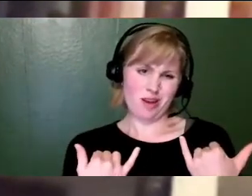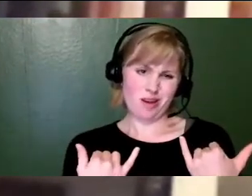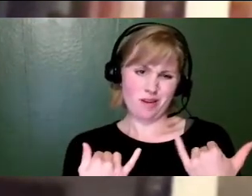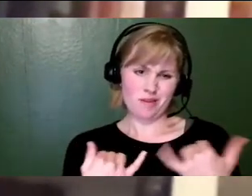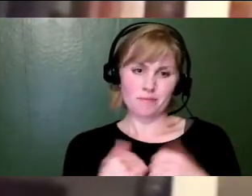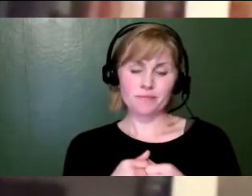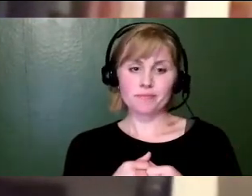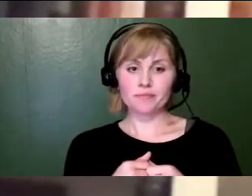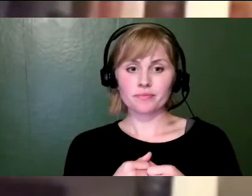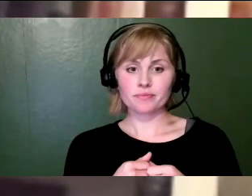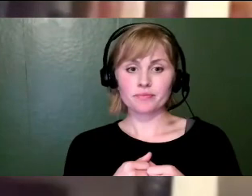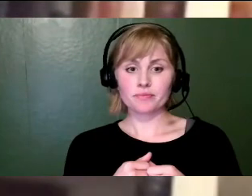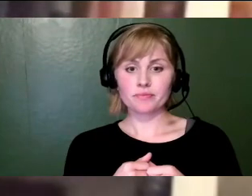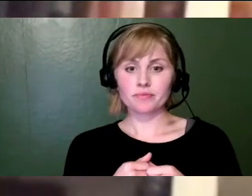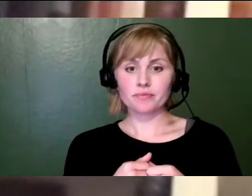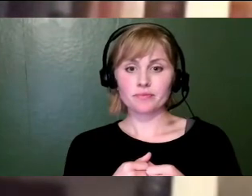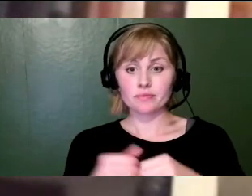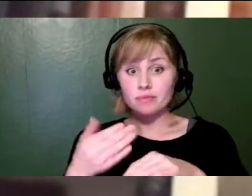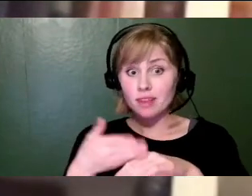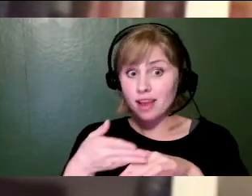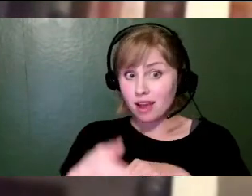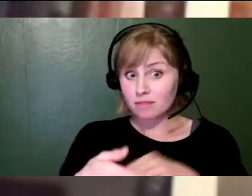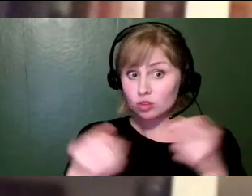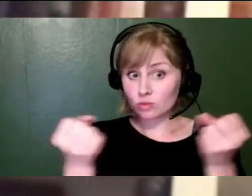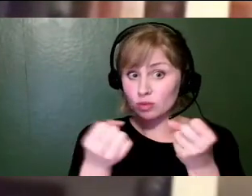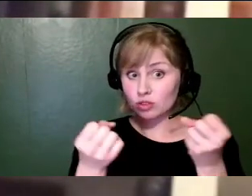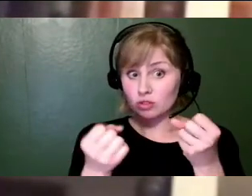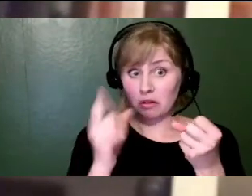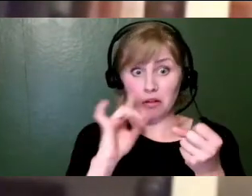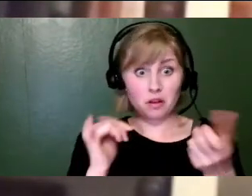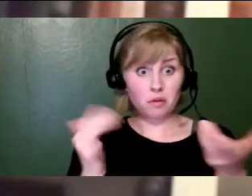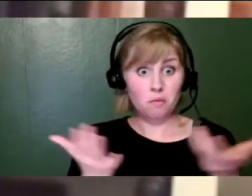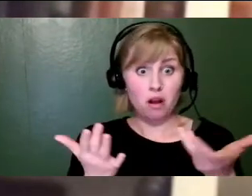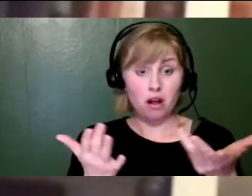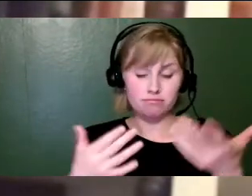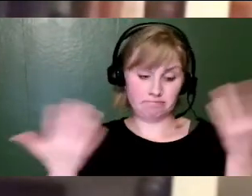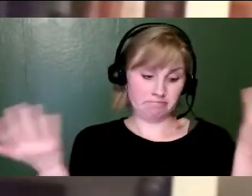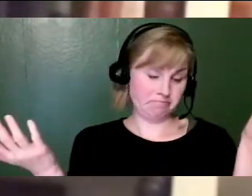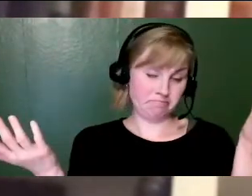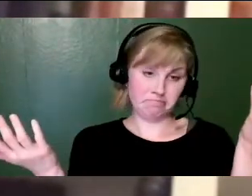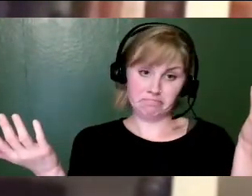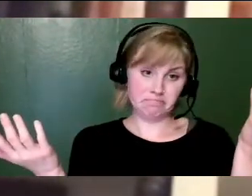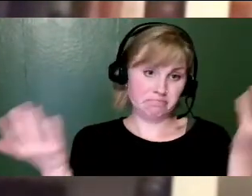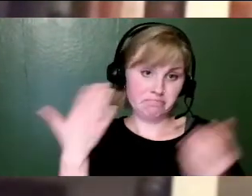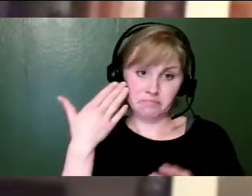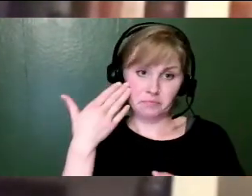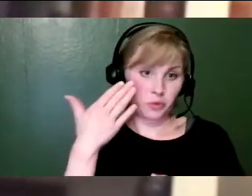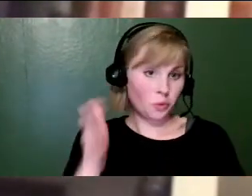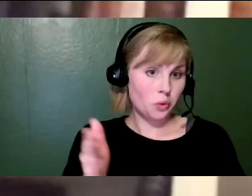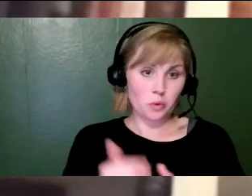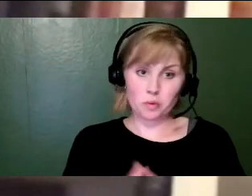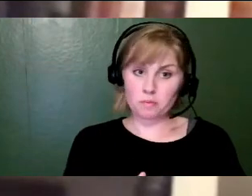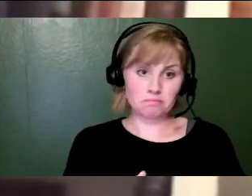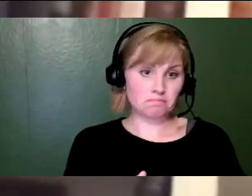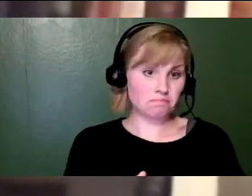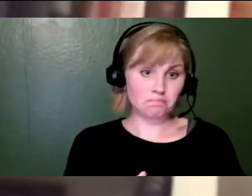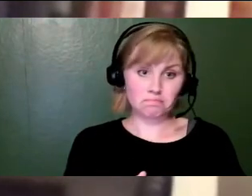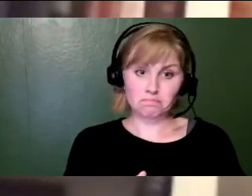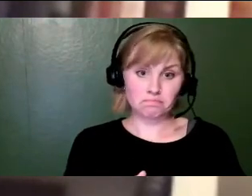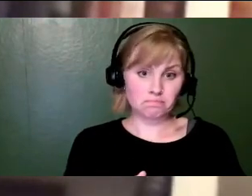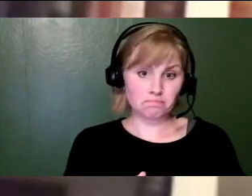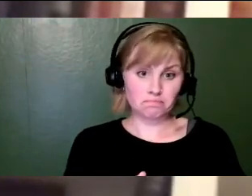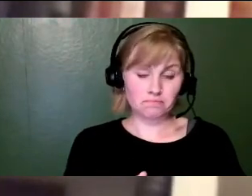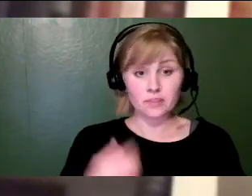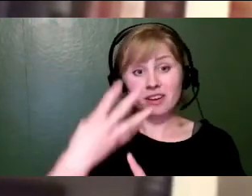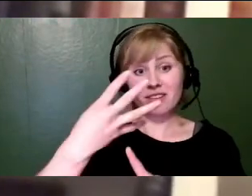that is anybody's guess. It really is hard to say. 4 months ago